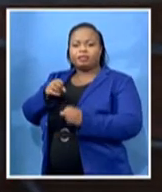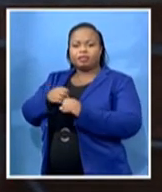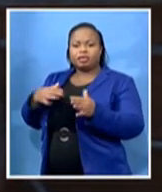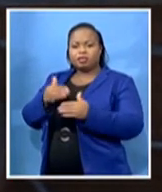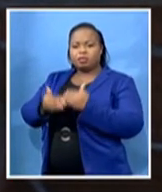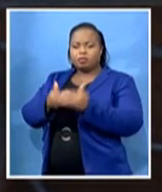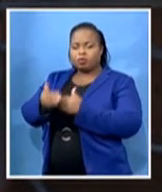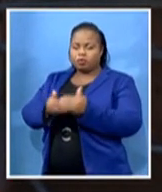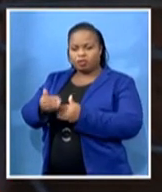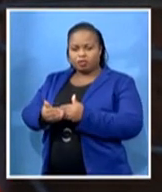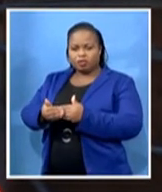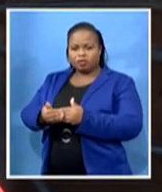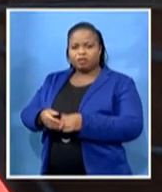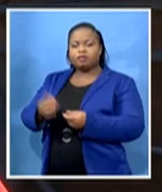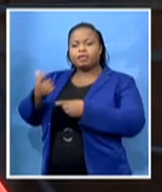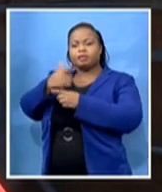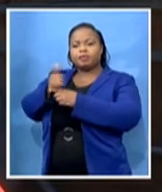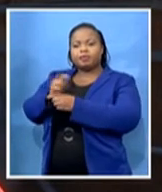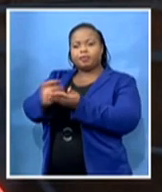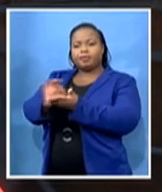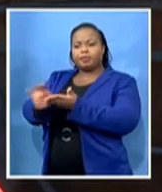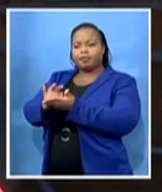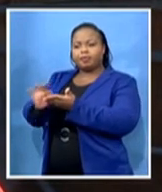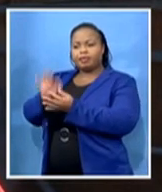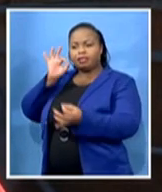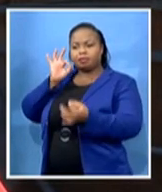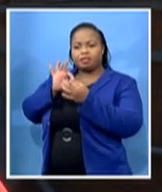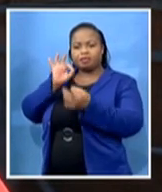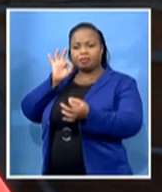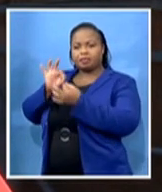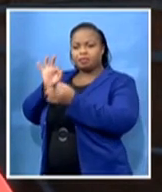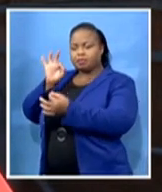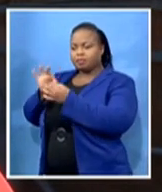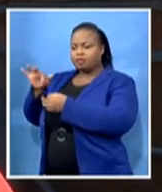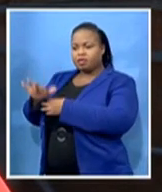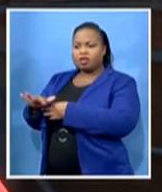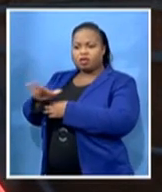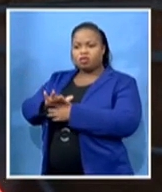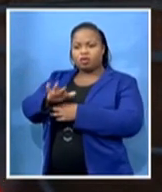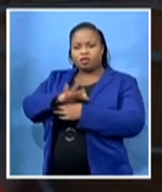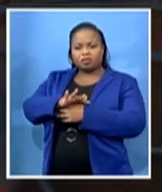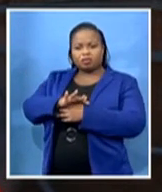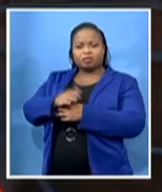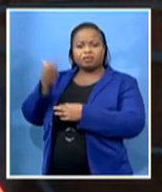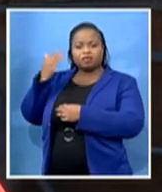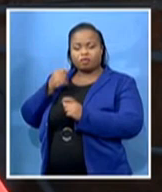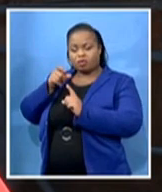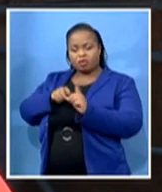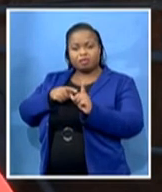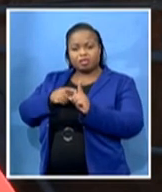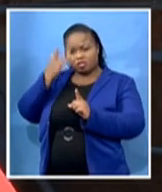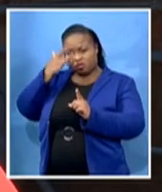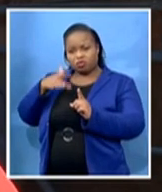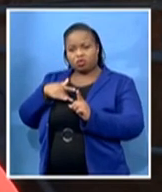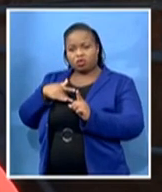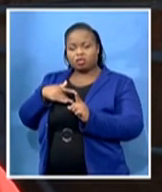decontaminating the specific areas that are affected by the virus itself. And that will mean that they will